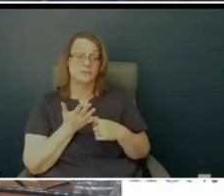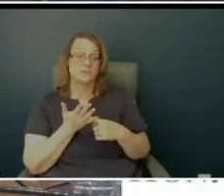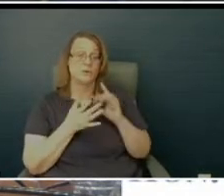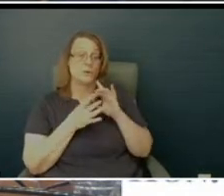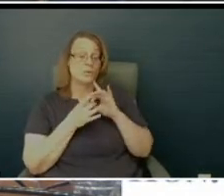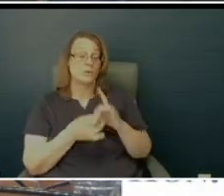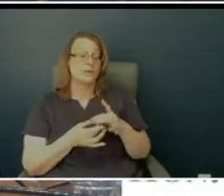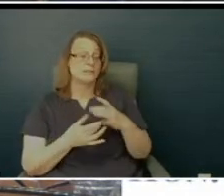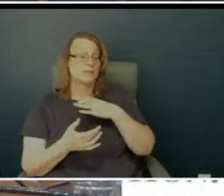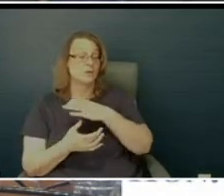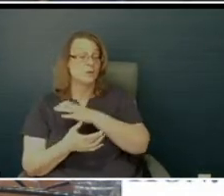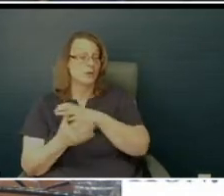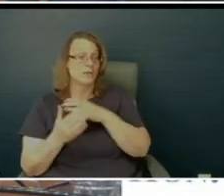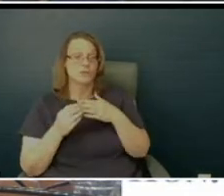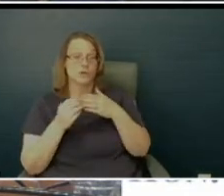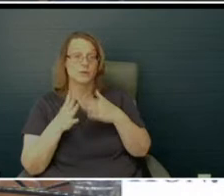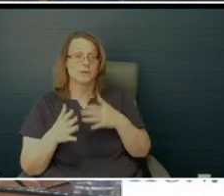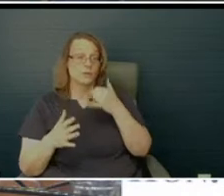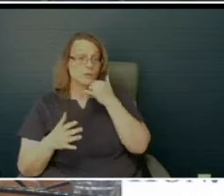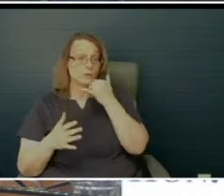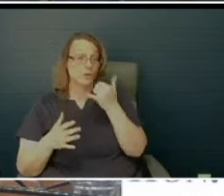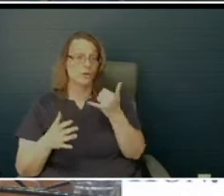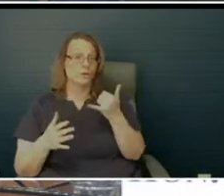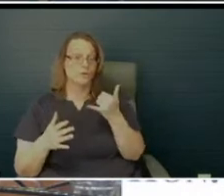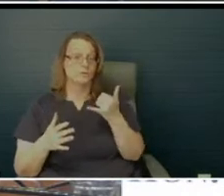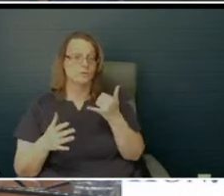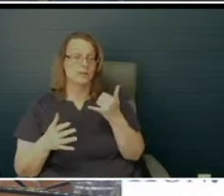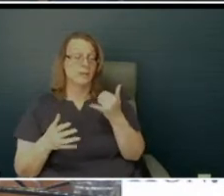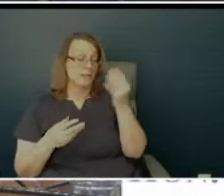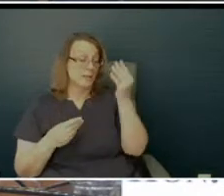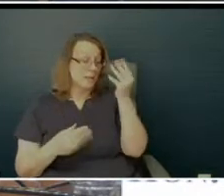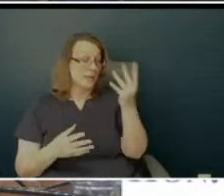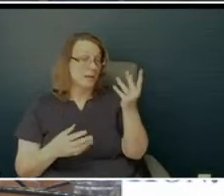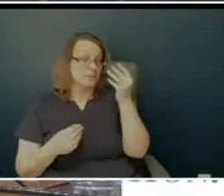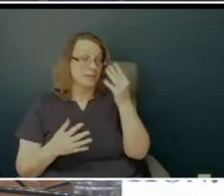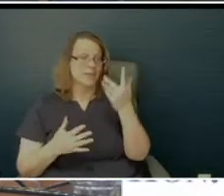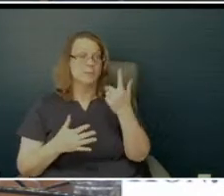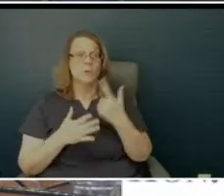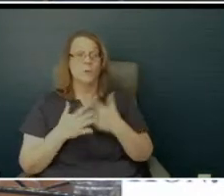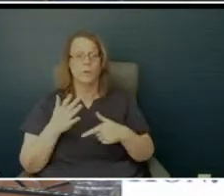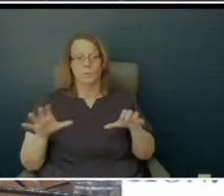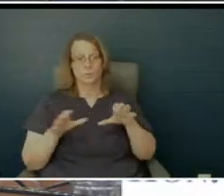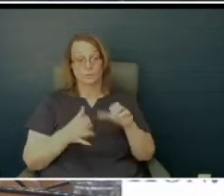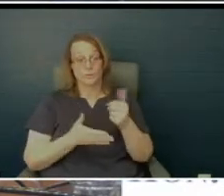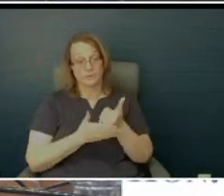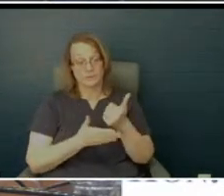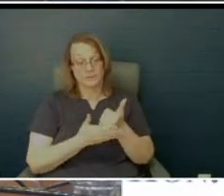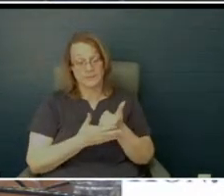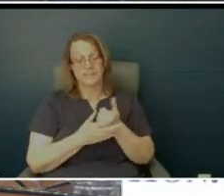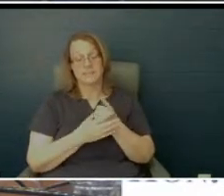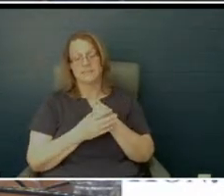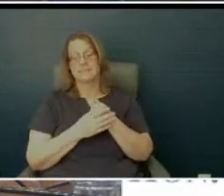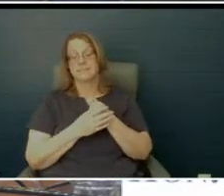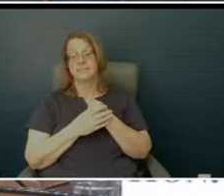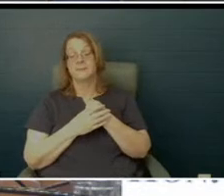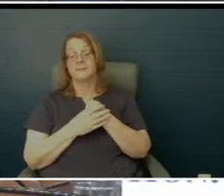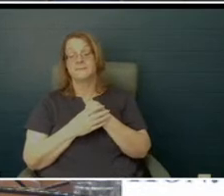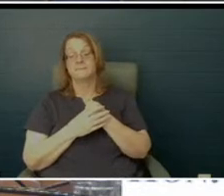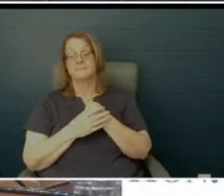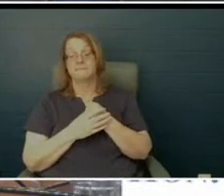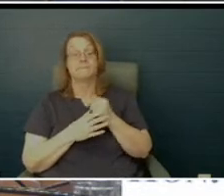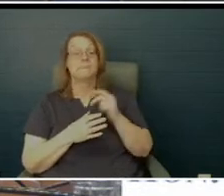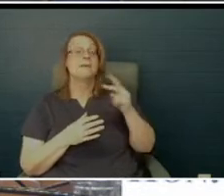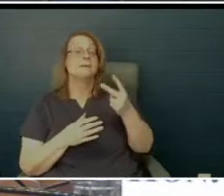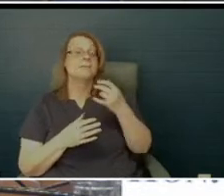congressional leadership calls, updating him on what we were doing to assist. And the second call